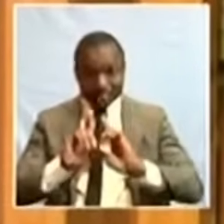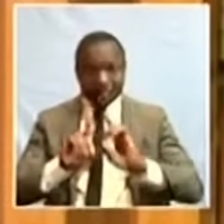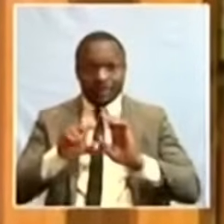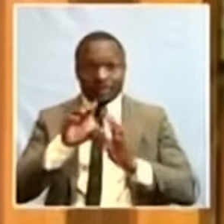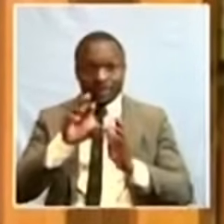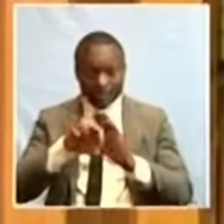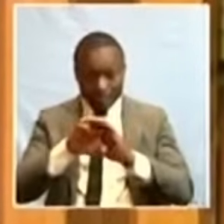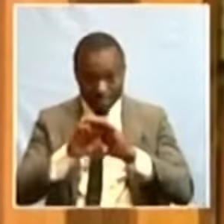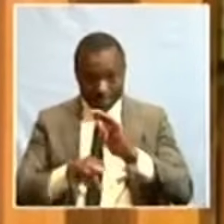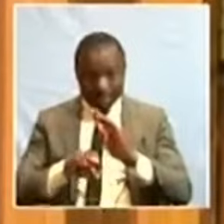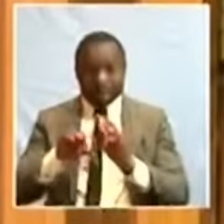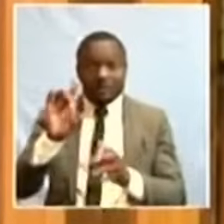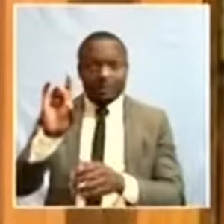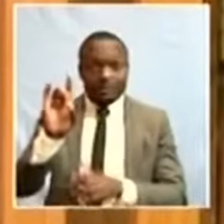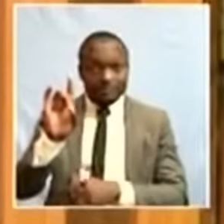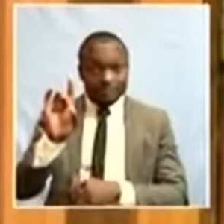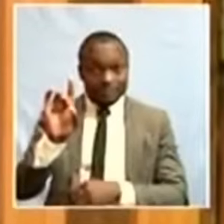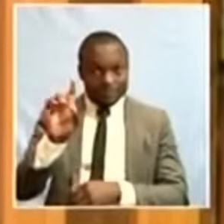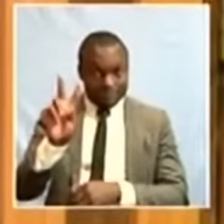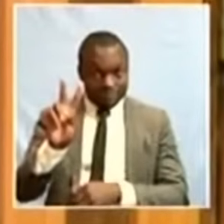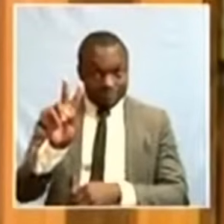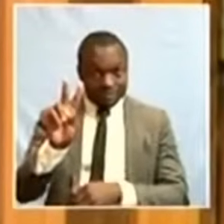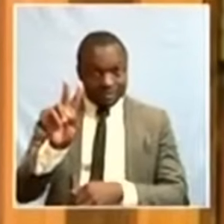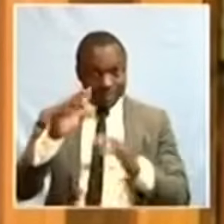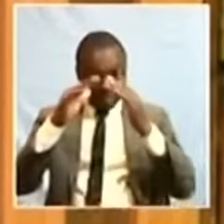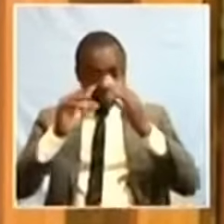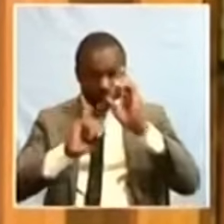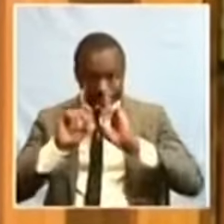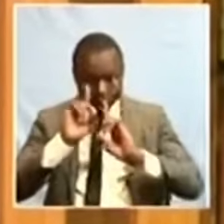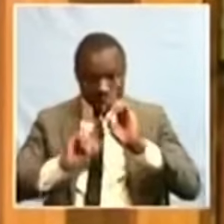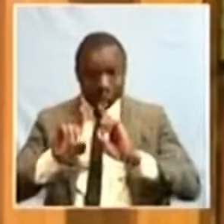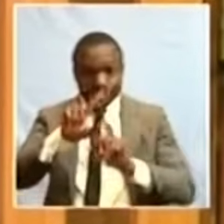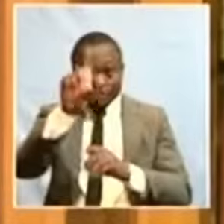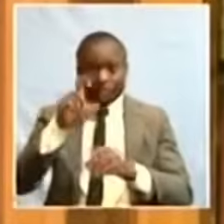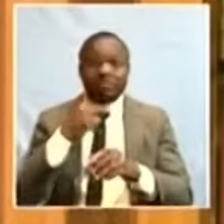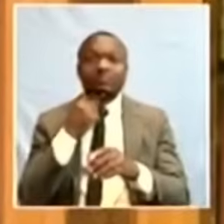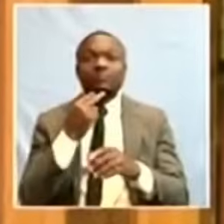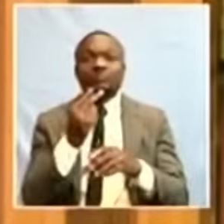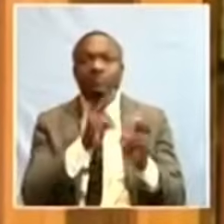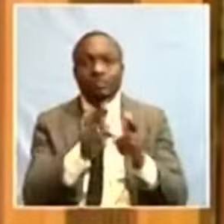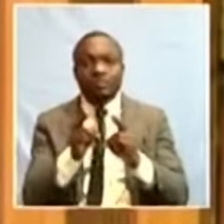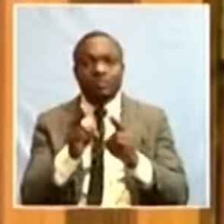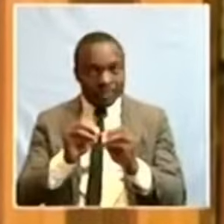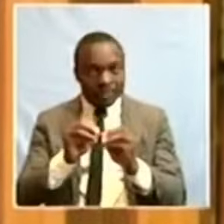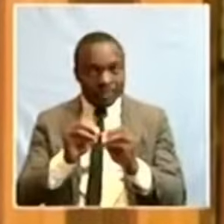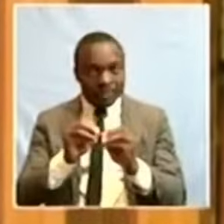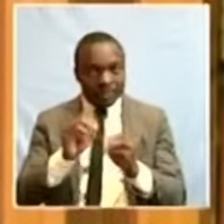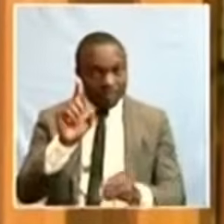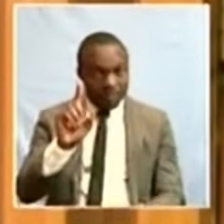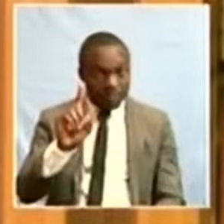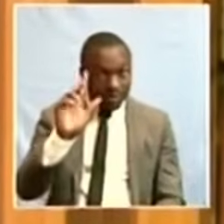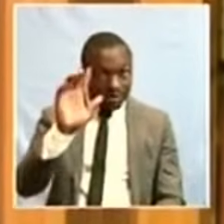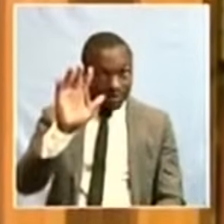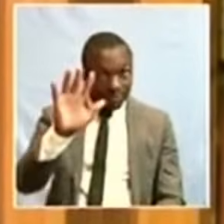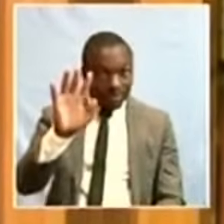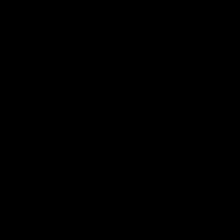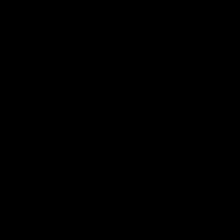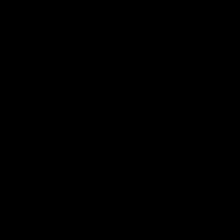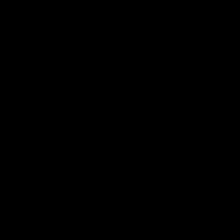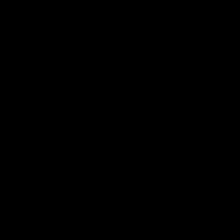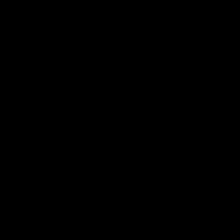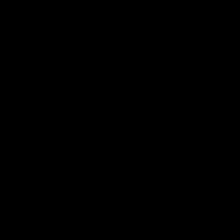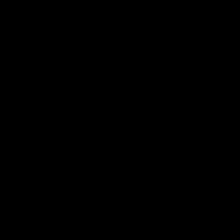Understanding Order 82, the House did consider question for oral answer number 154, Understanding